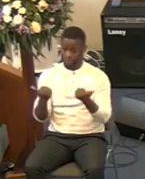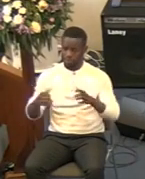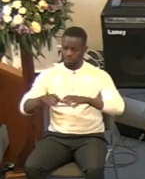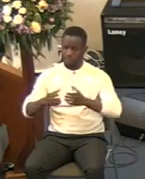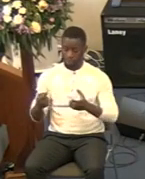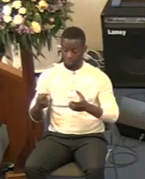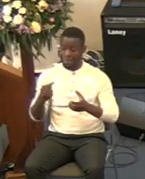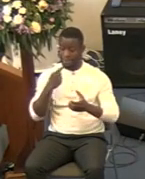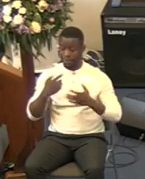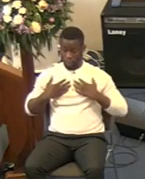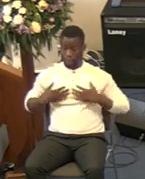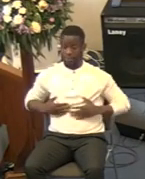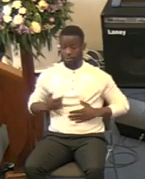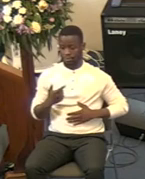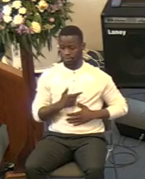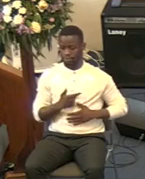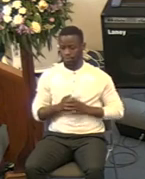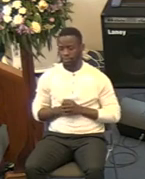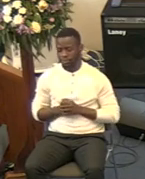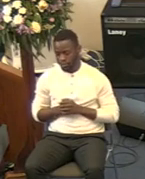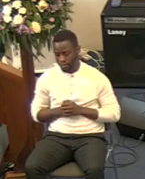and said, "This is my body,